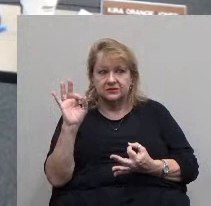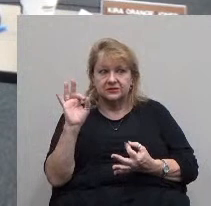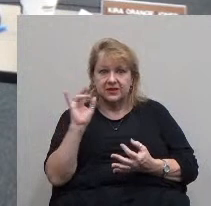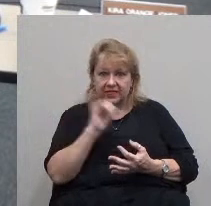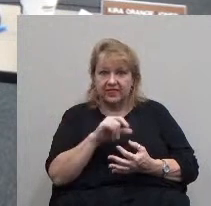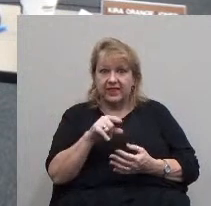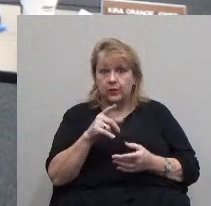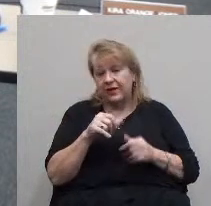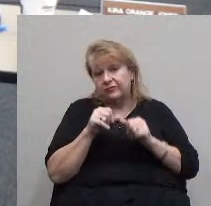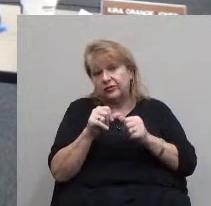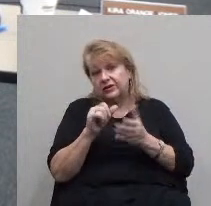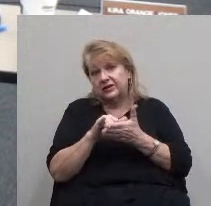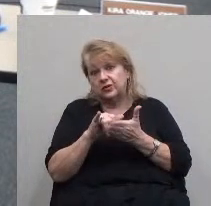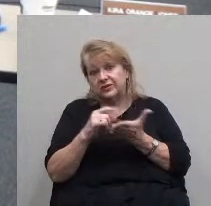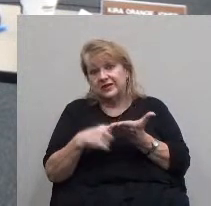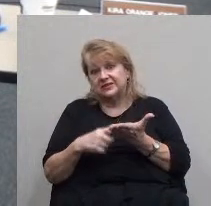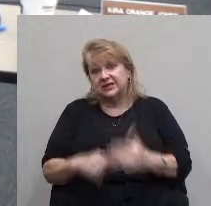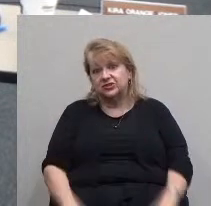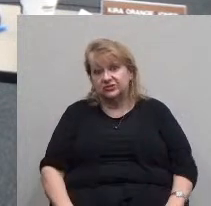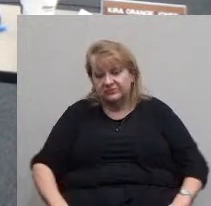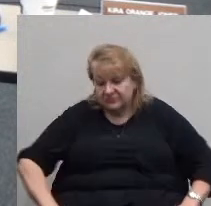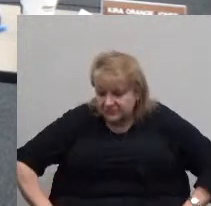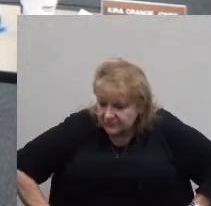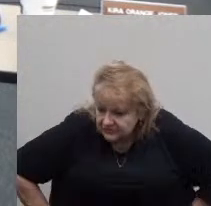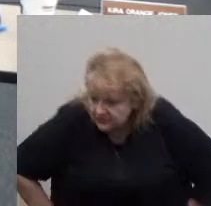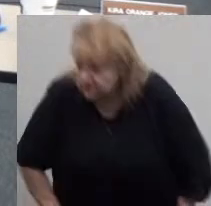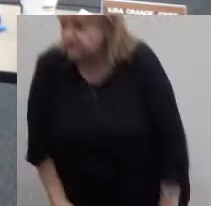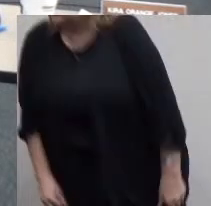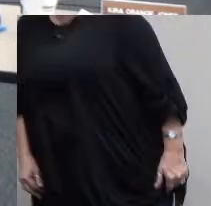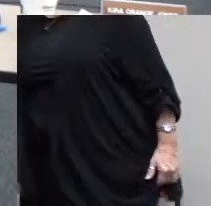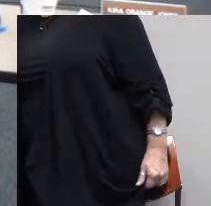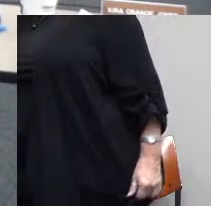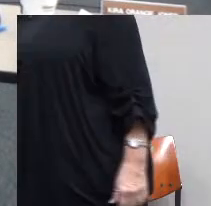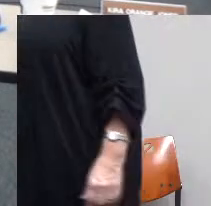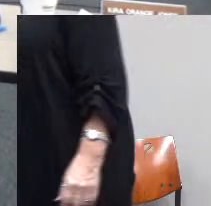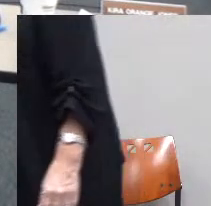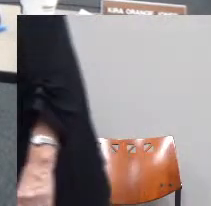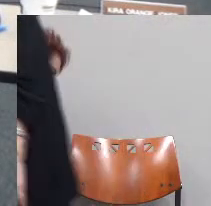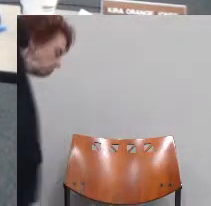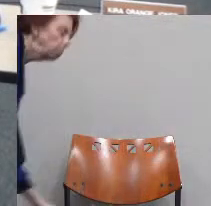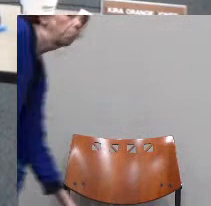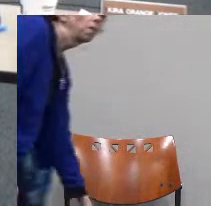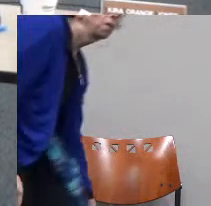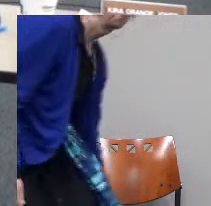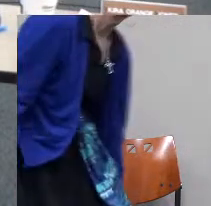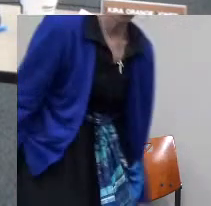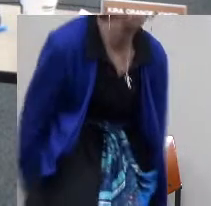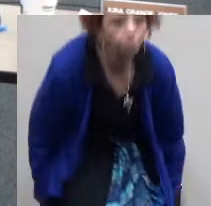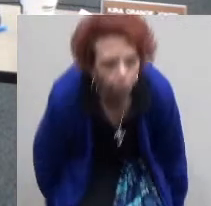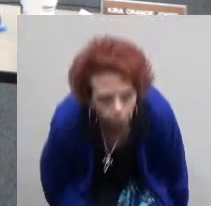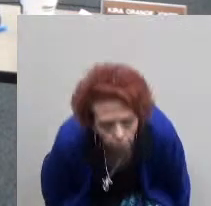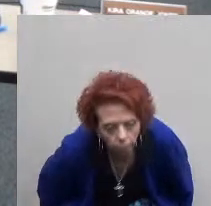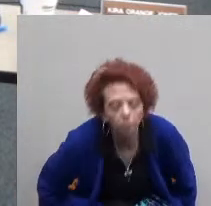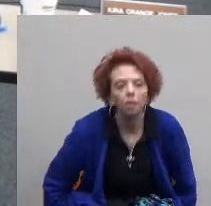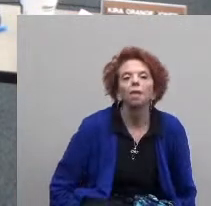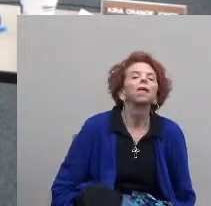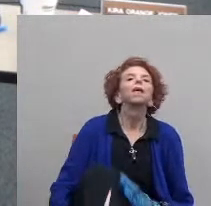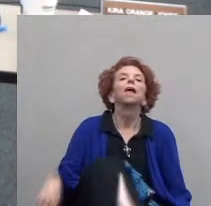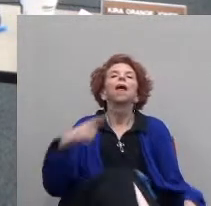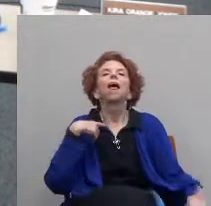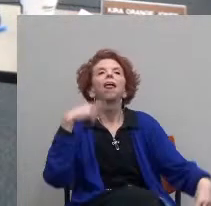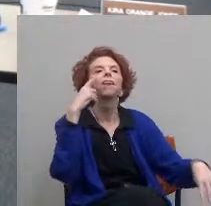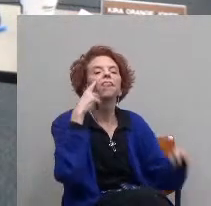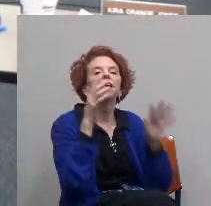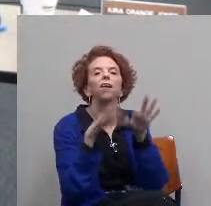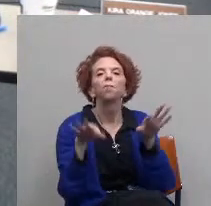those things. So I just want to make the point, I think it's worth considering a focused effort to look at it